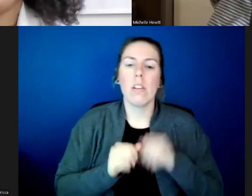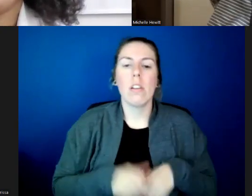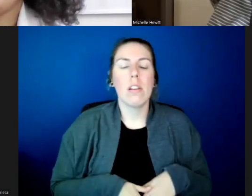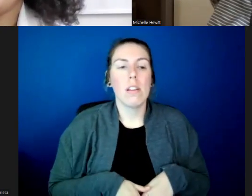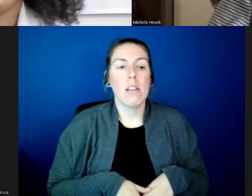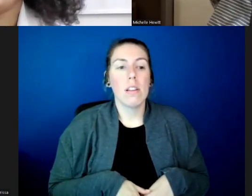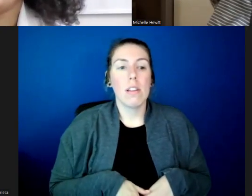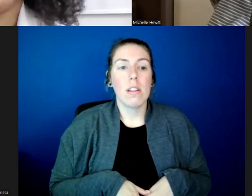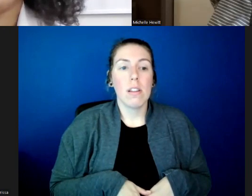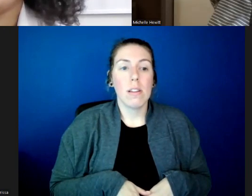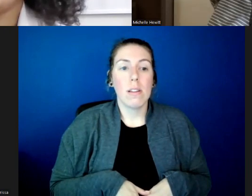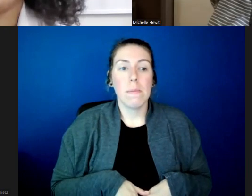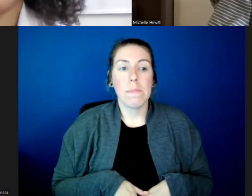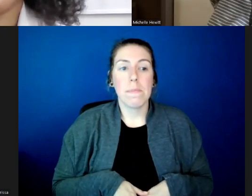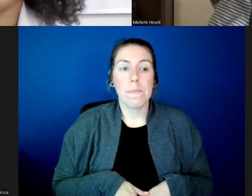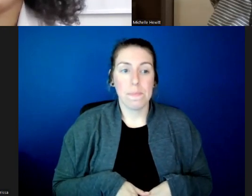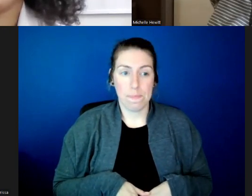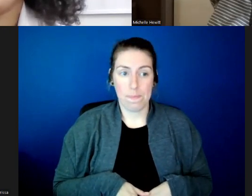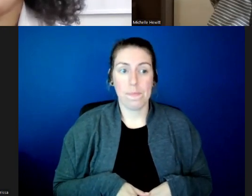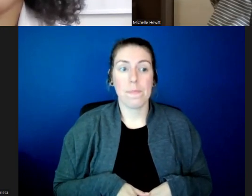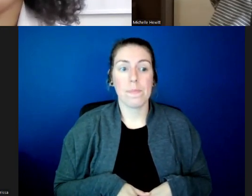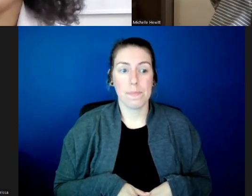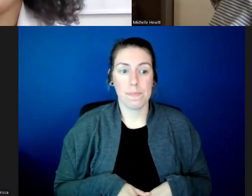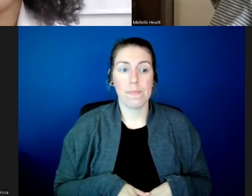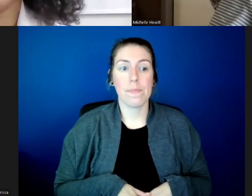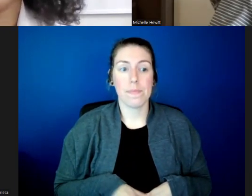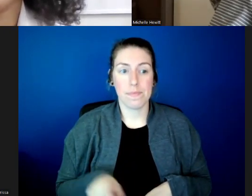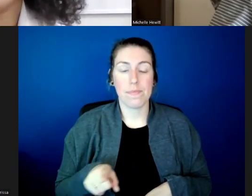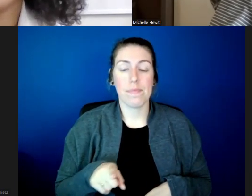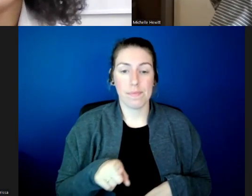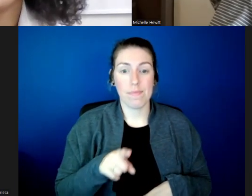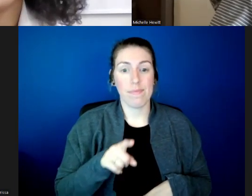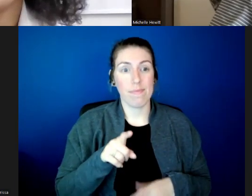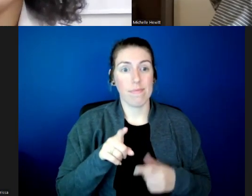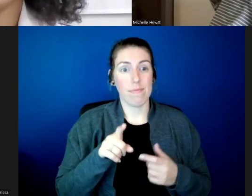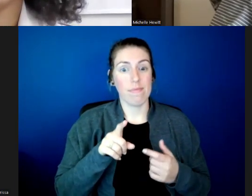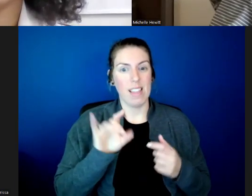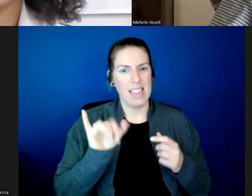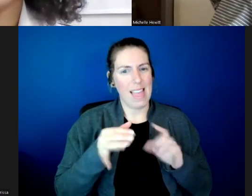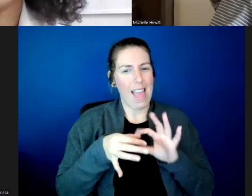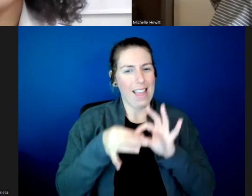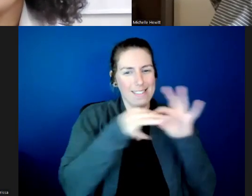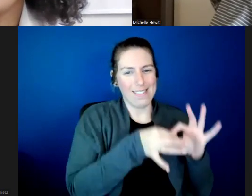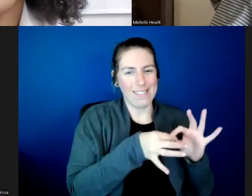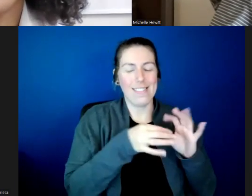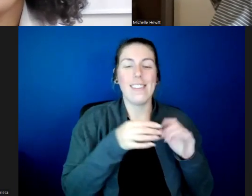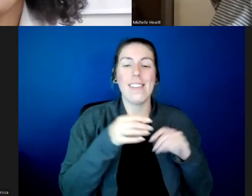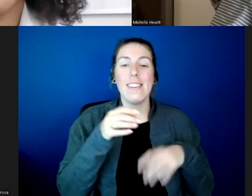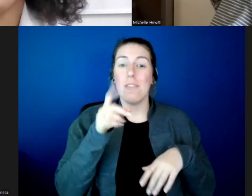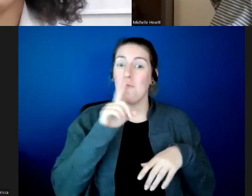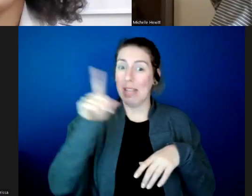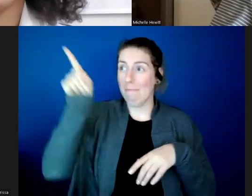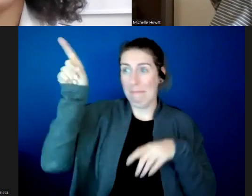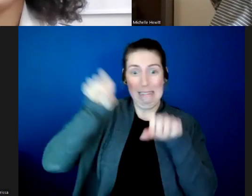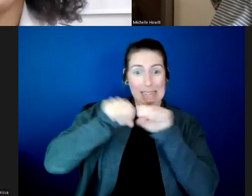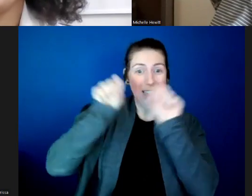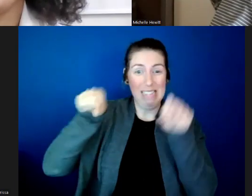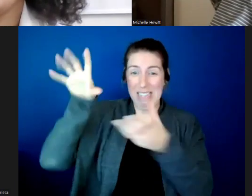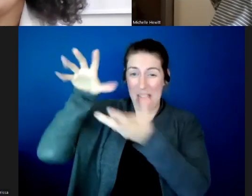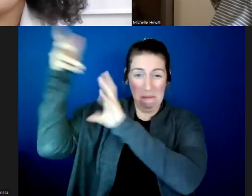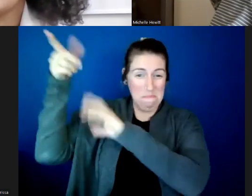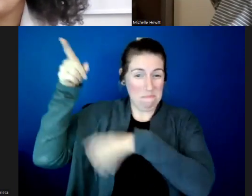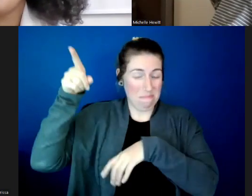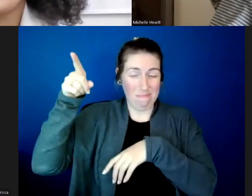the point earlier about how we blame individuals for structural issues. So instead of the